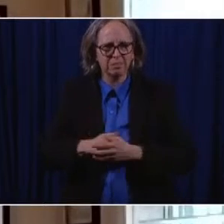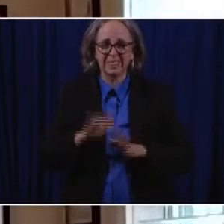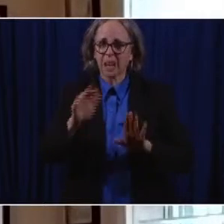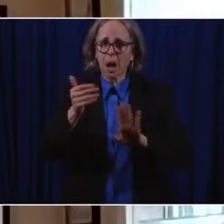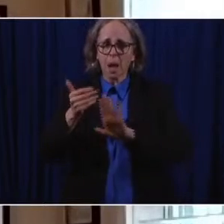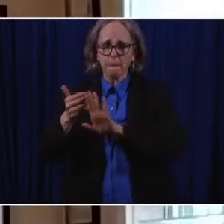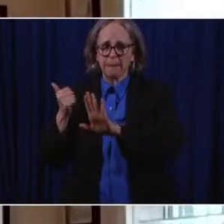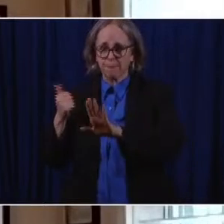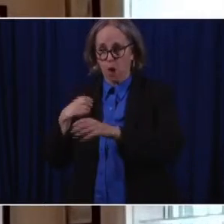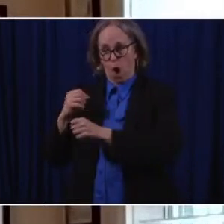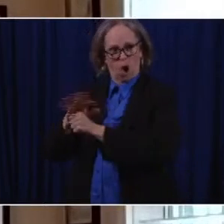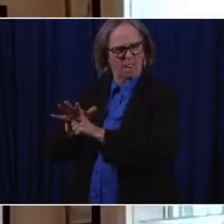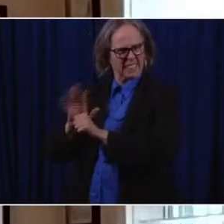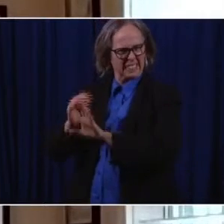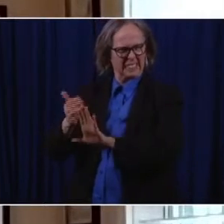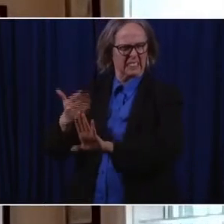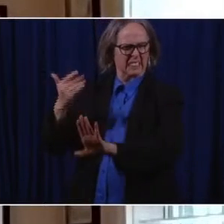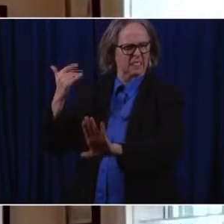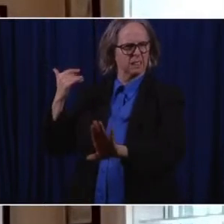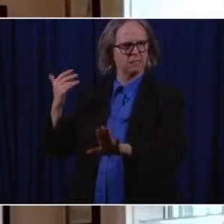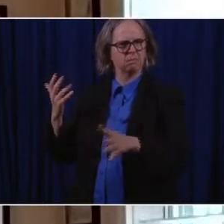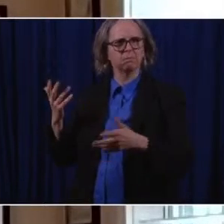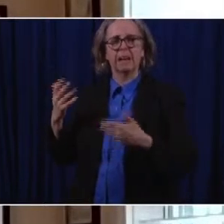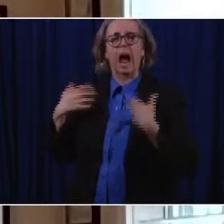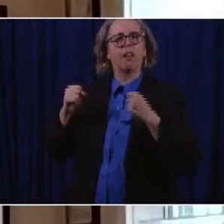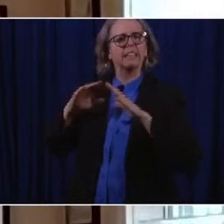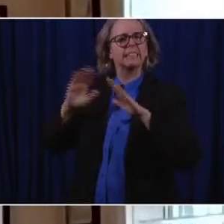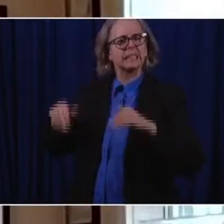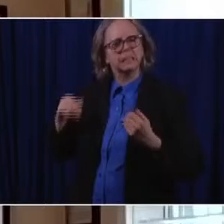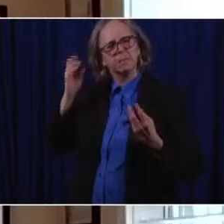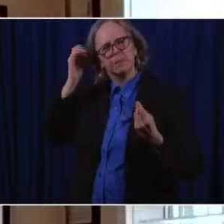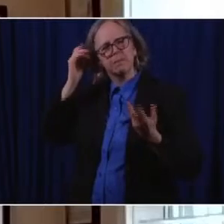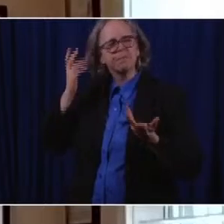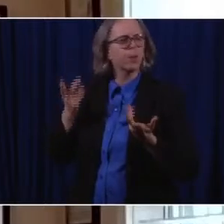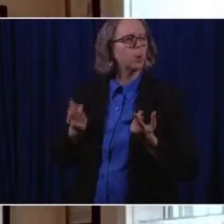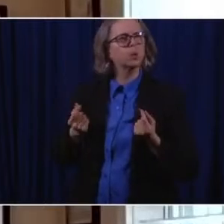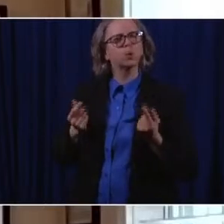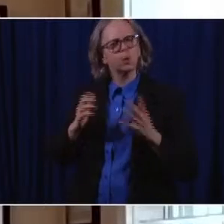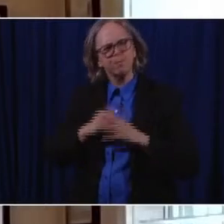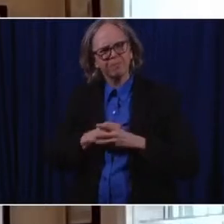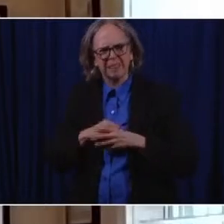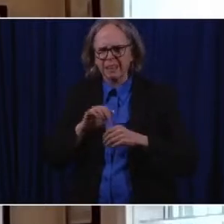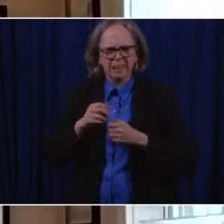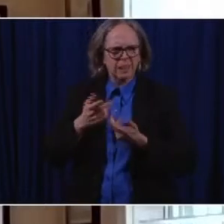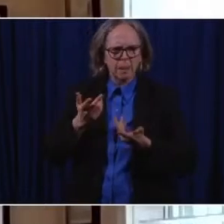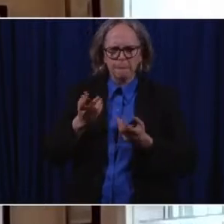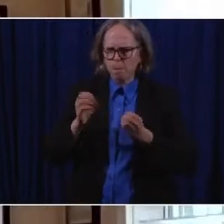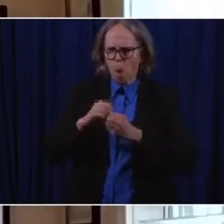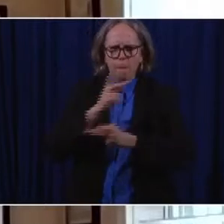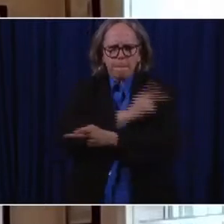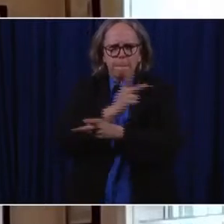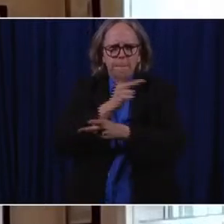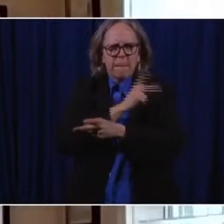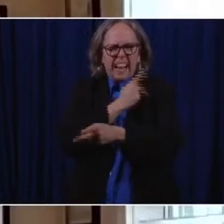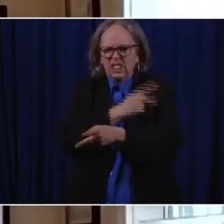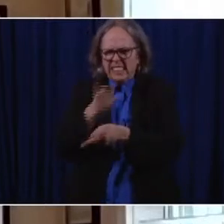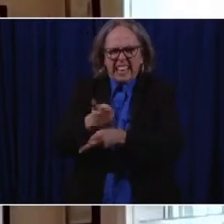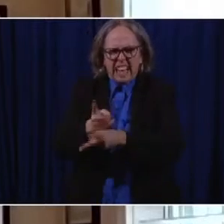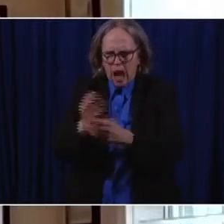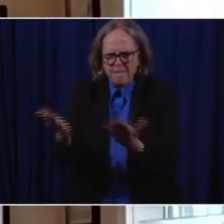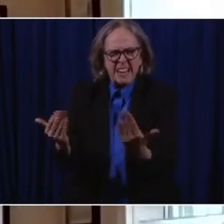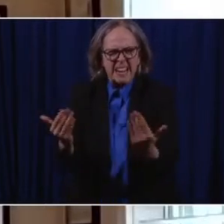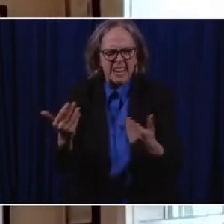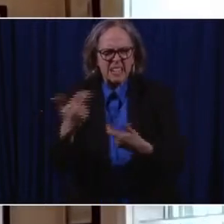very actively at ways that they could care for more and more patients outside of the hospital setting safely